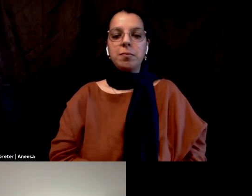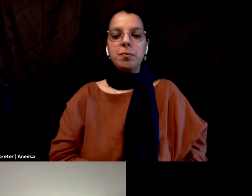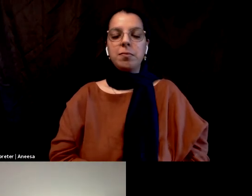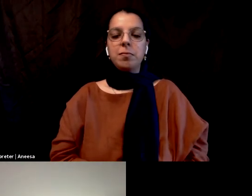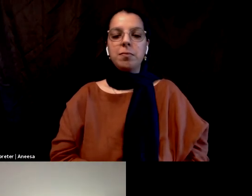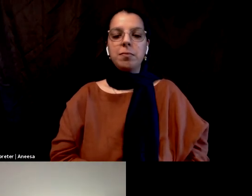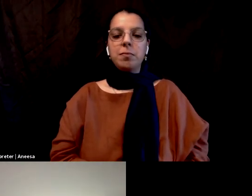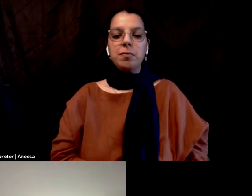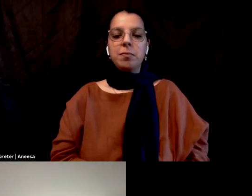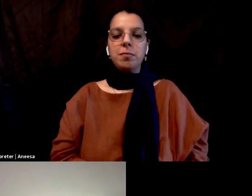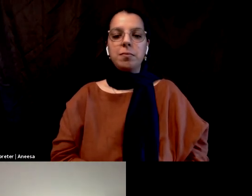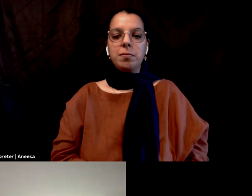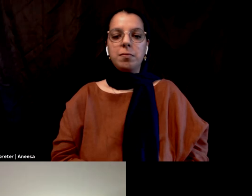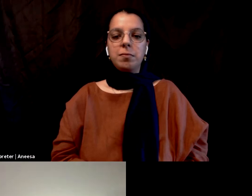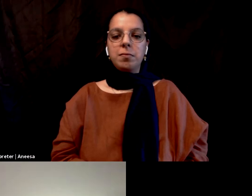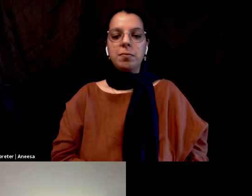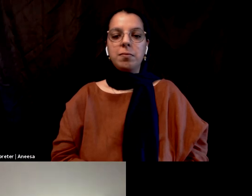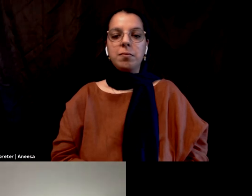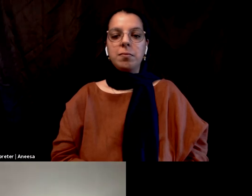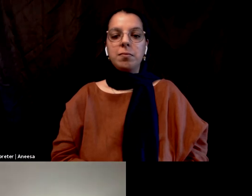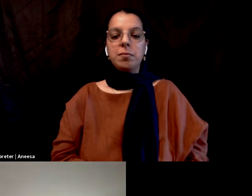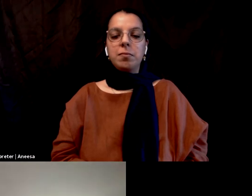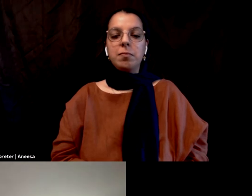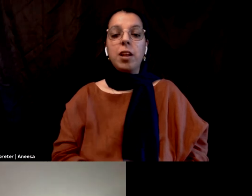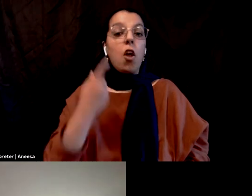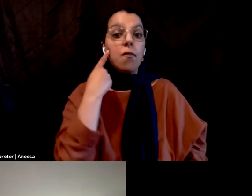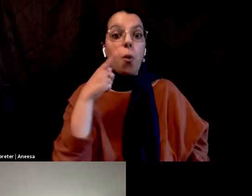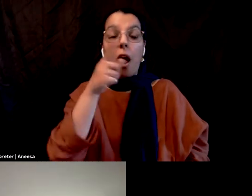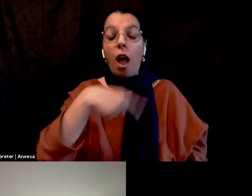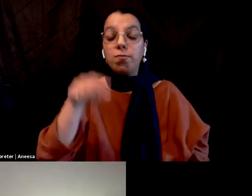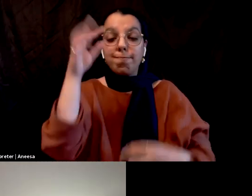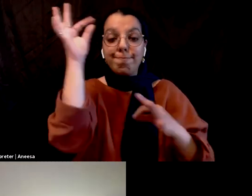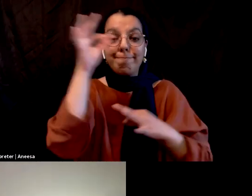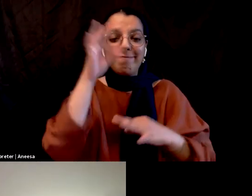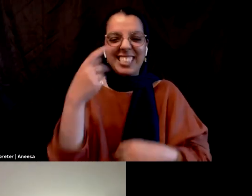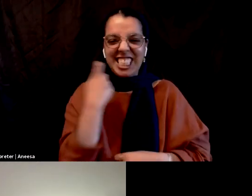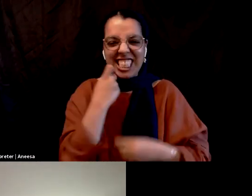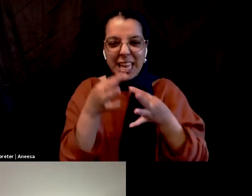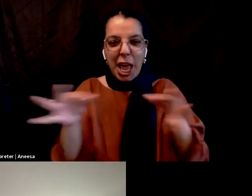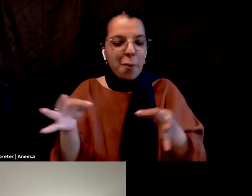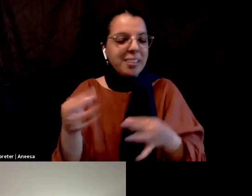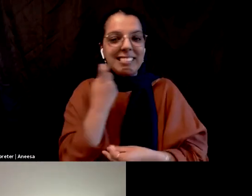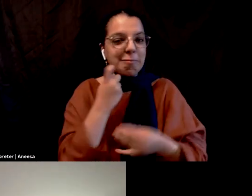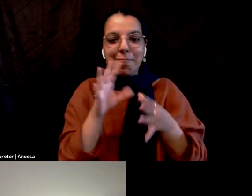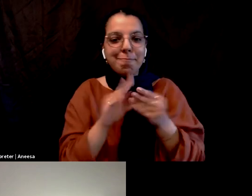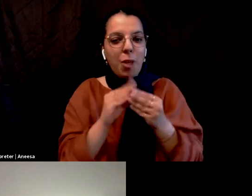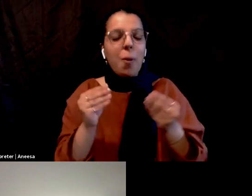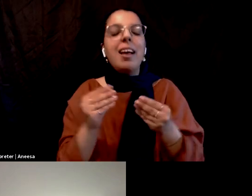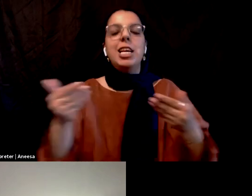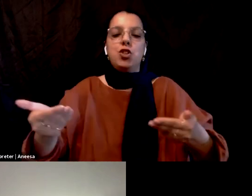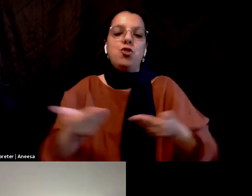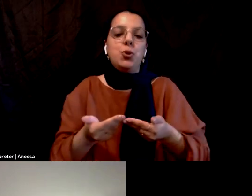I just, for those of you who aren't speakers of the language, I just introduced myself in